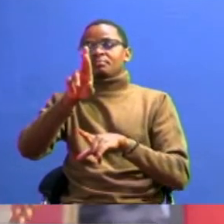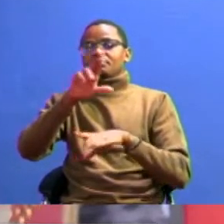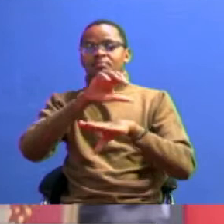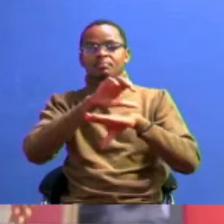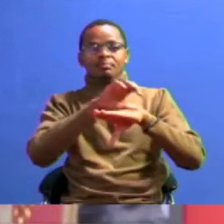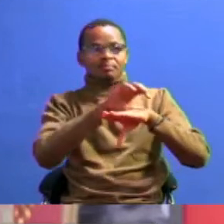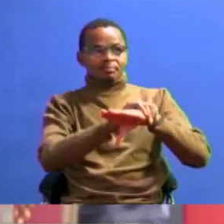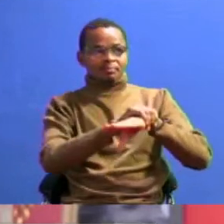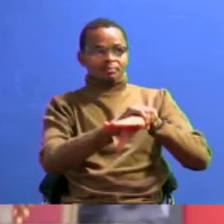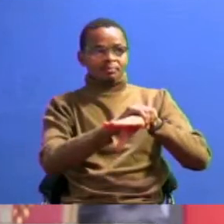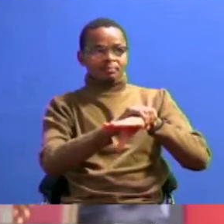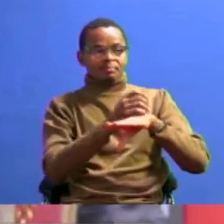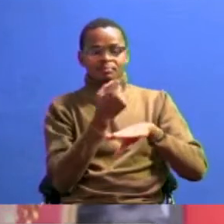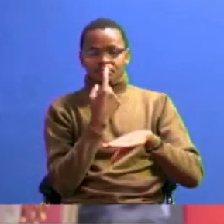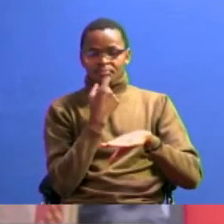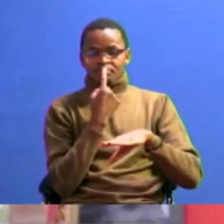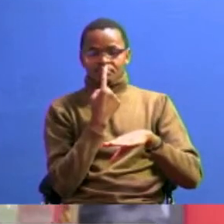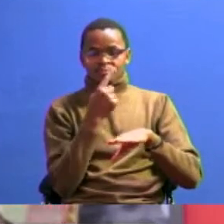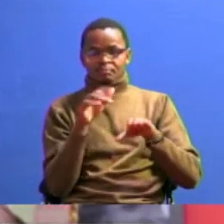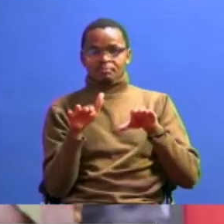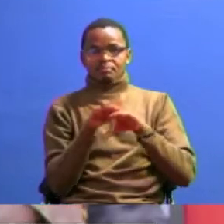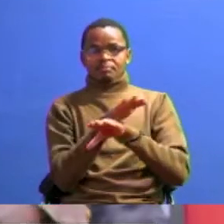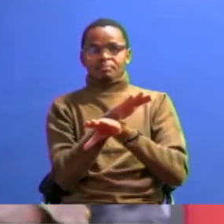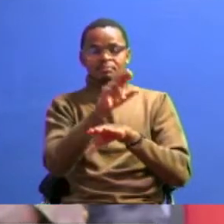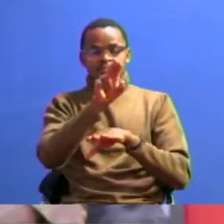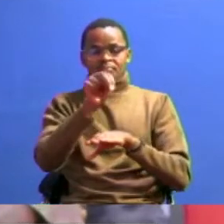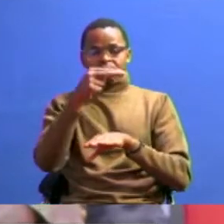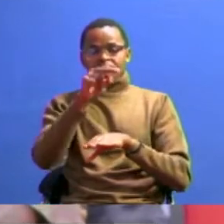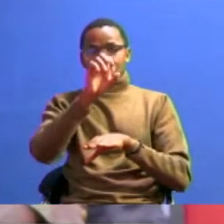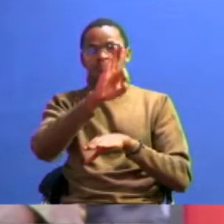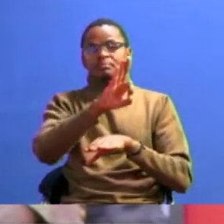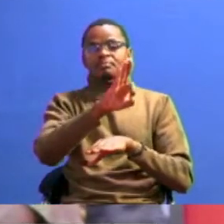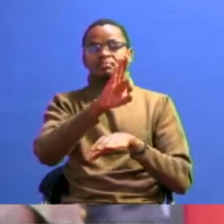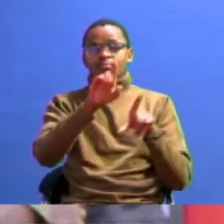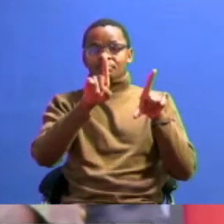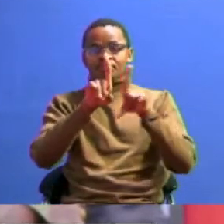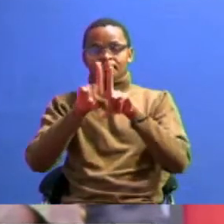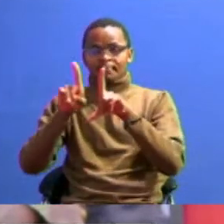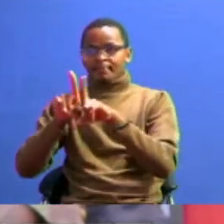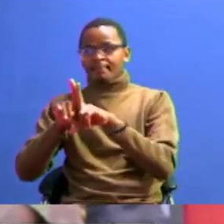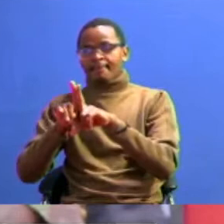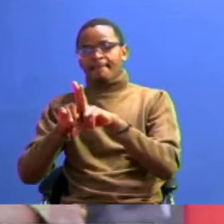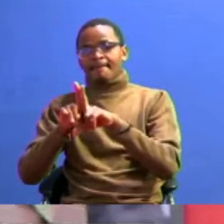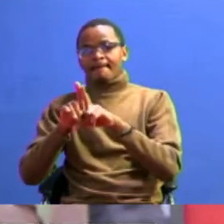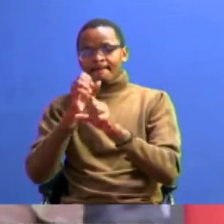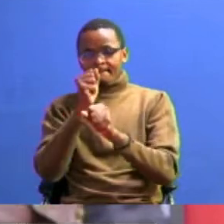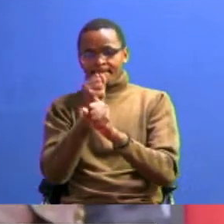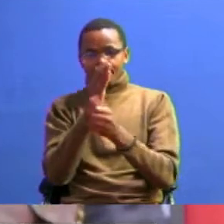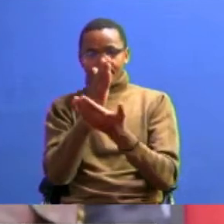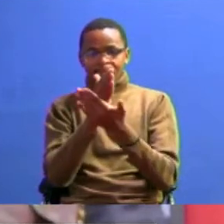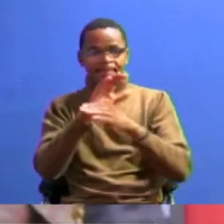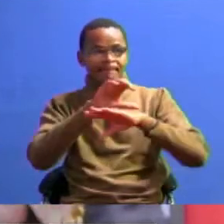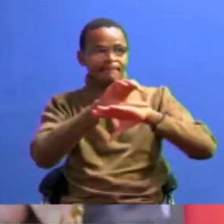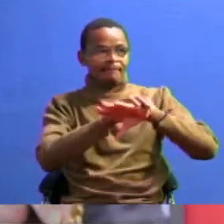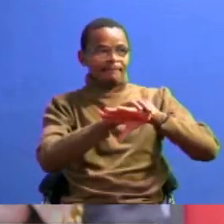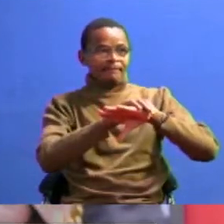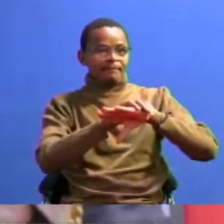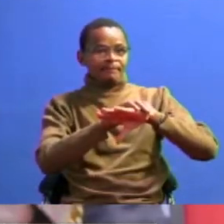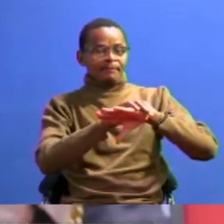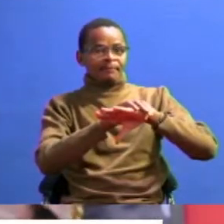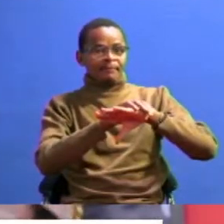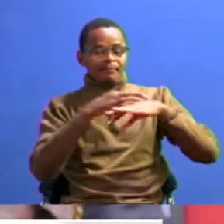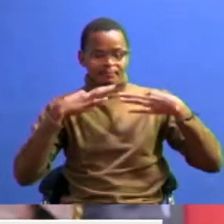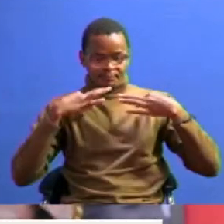wakipata medical cover ya NHIF, vile vile tutahakikisha mmepata sare maalum